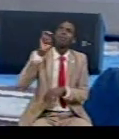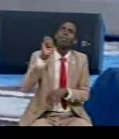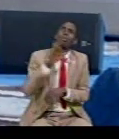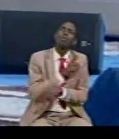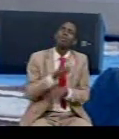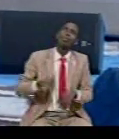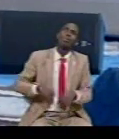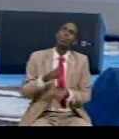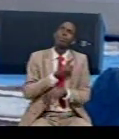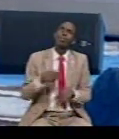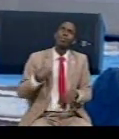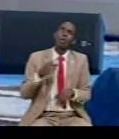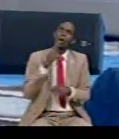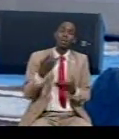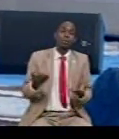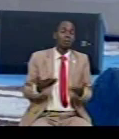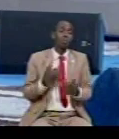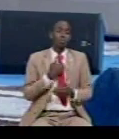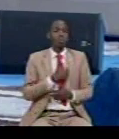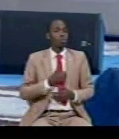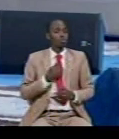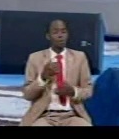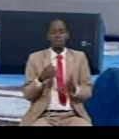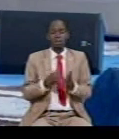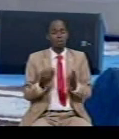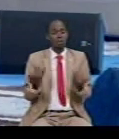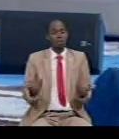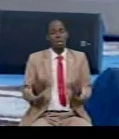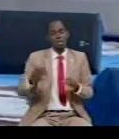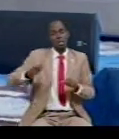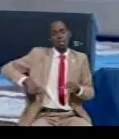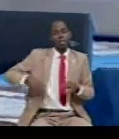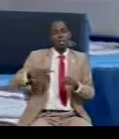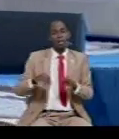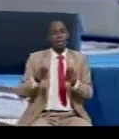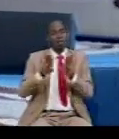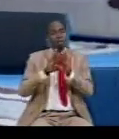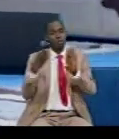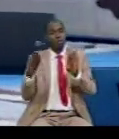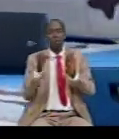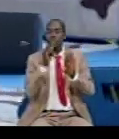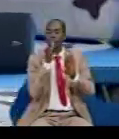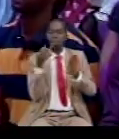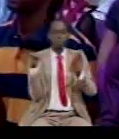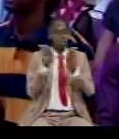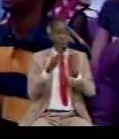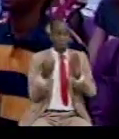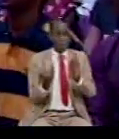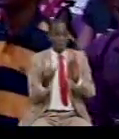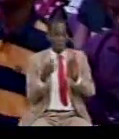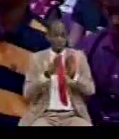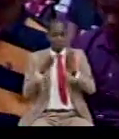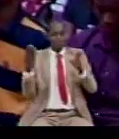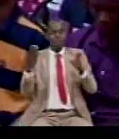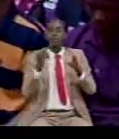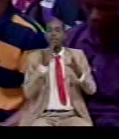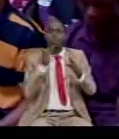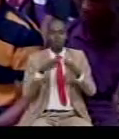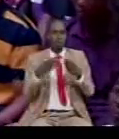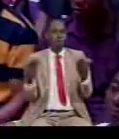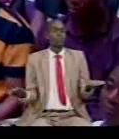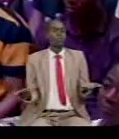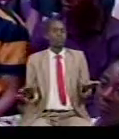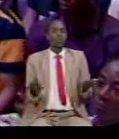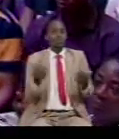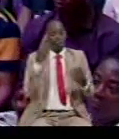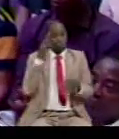we're here. It's too late, the door is shut. But today, the door is still open. For you,